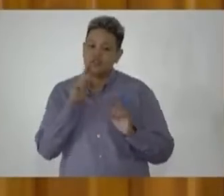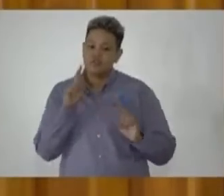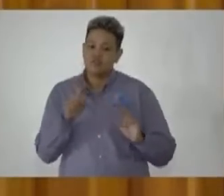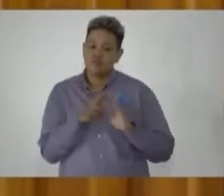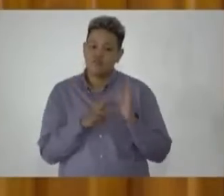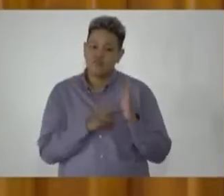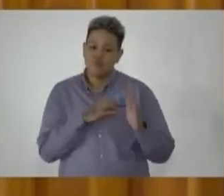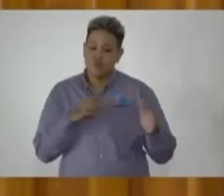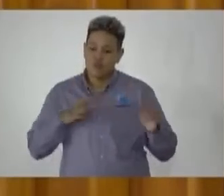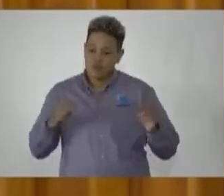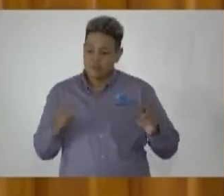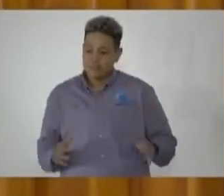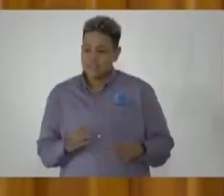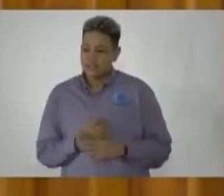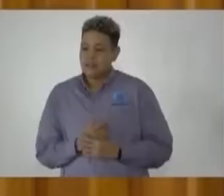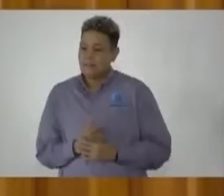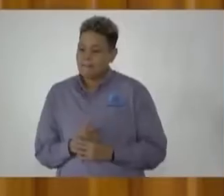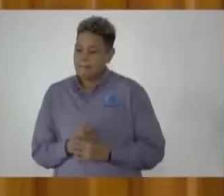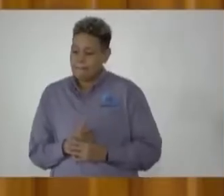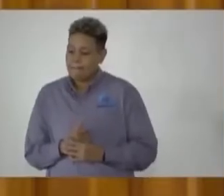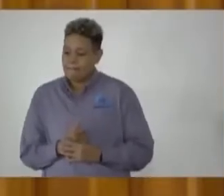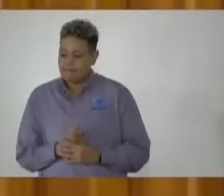very much, Mr. Chair.